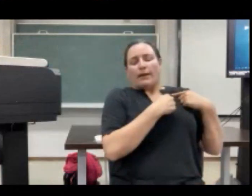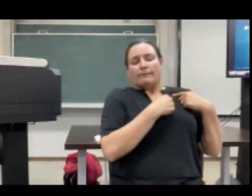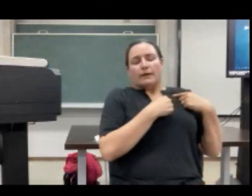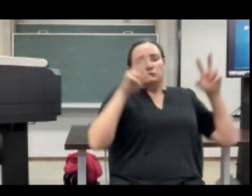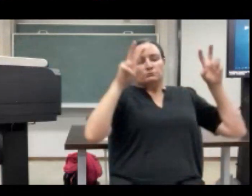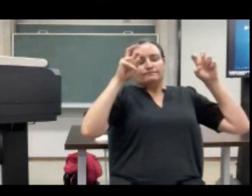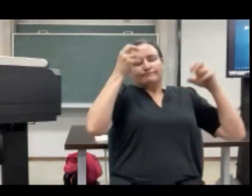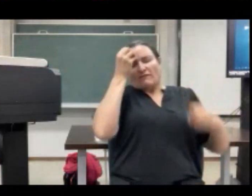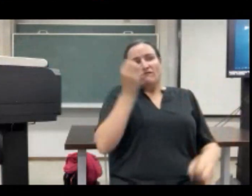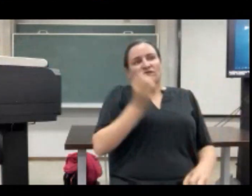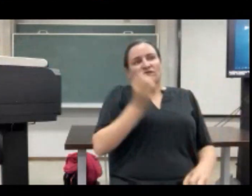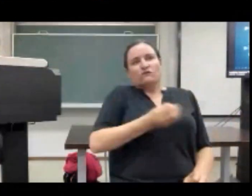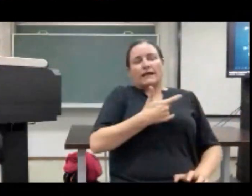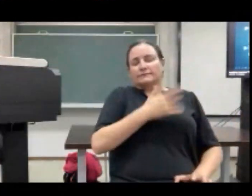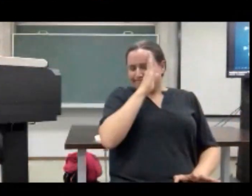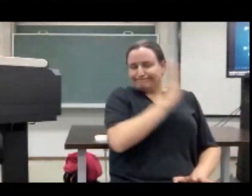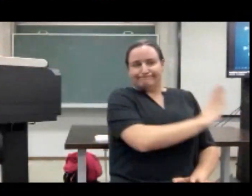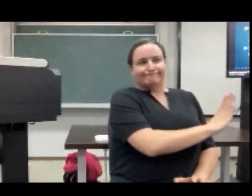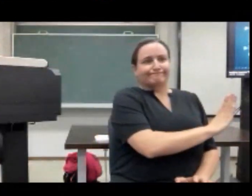alteration.